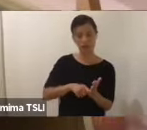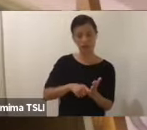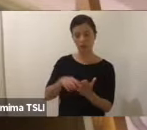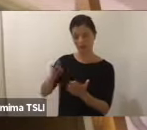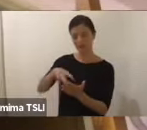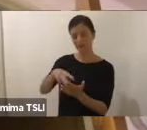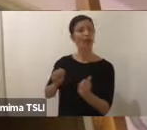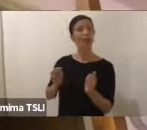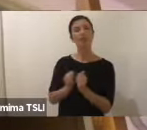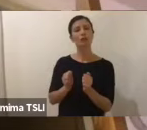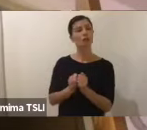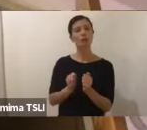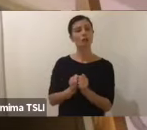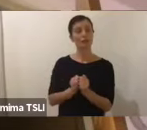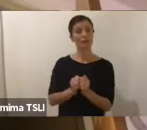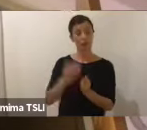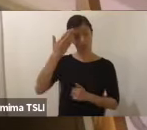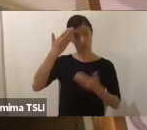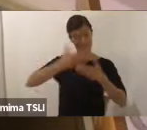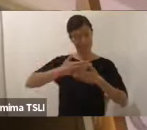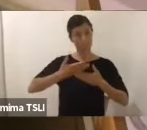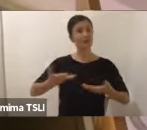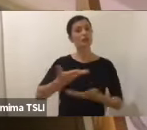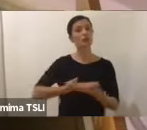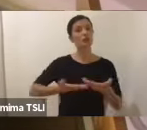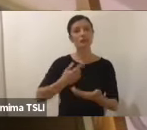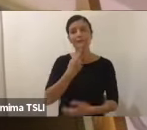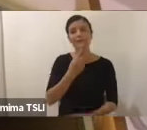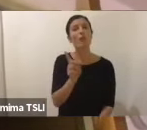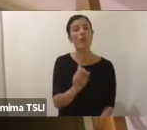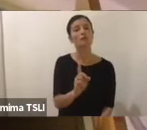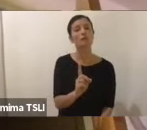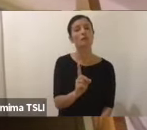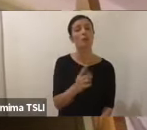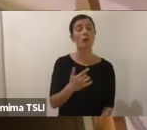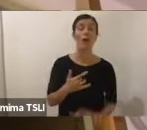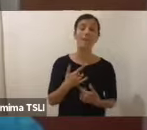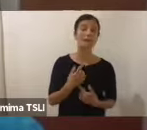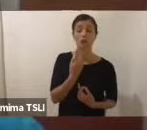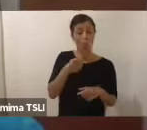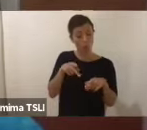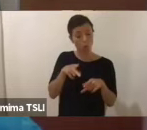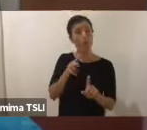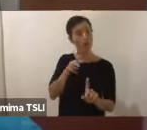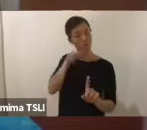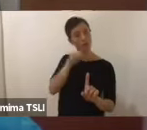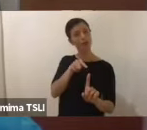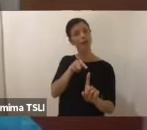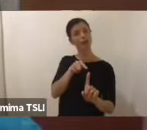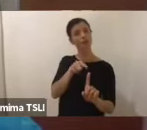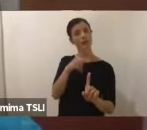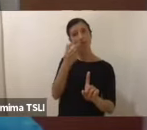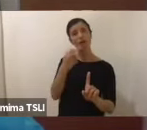another way of looking at this whole thing thank you uh prasada chita what next